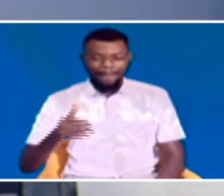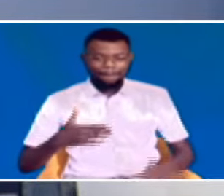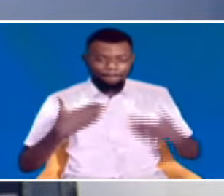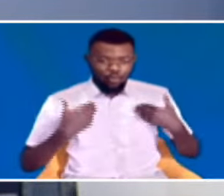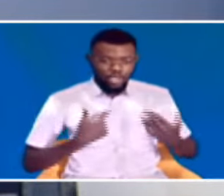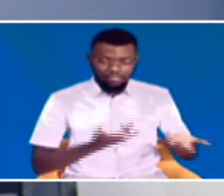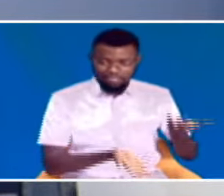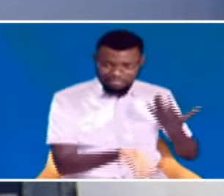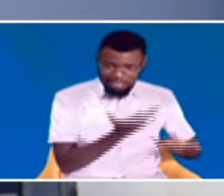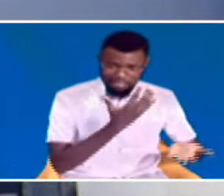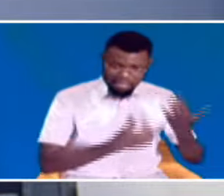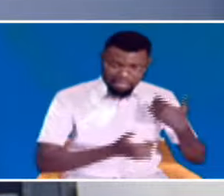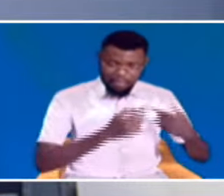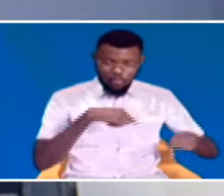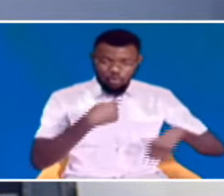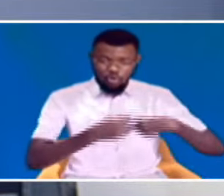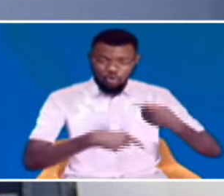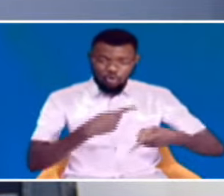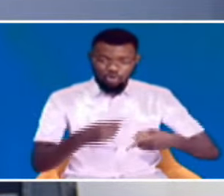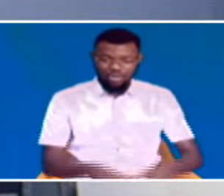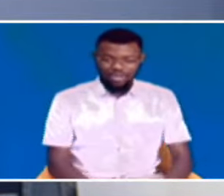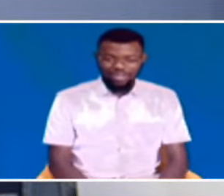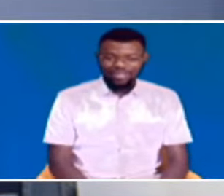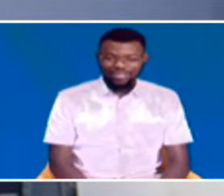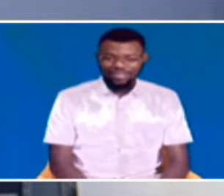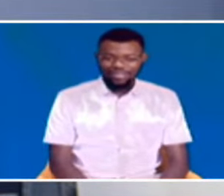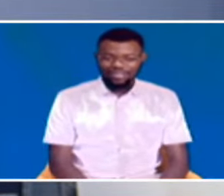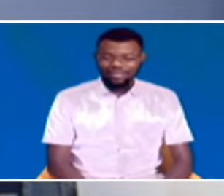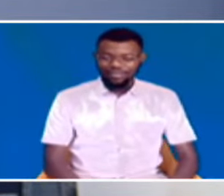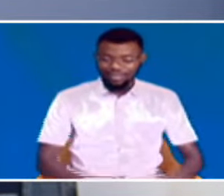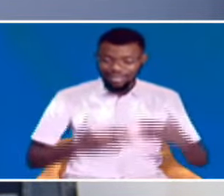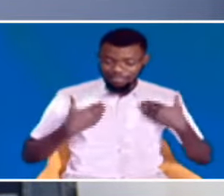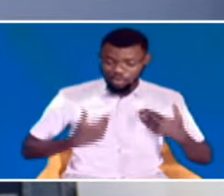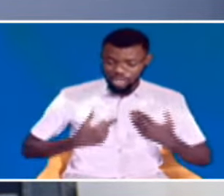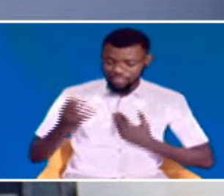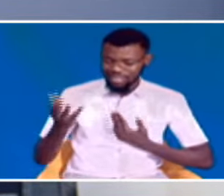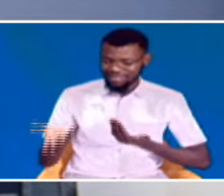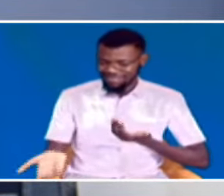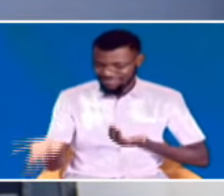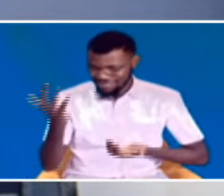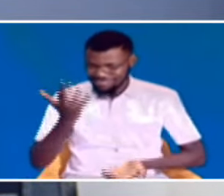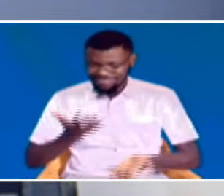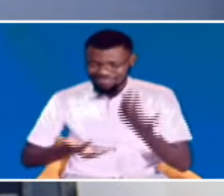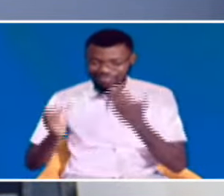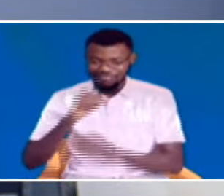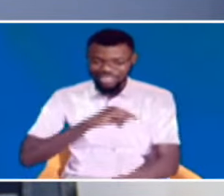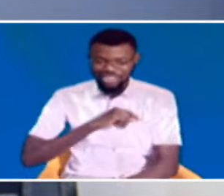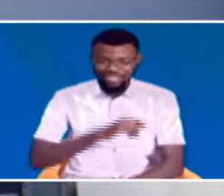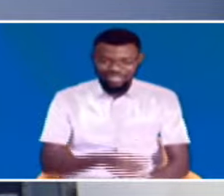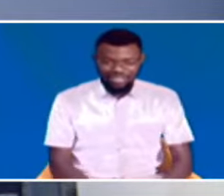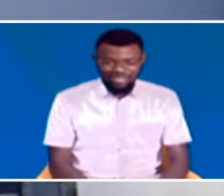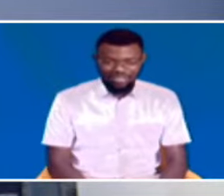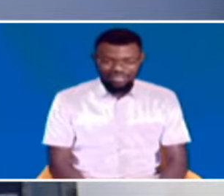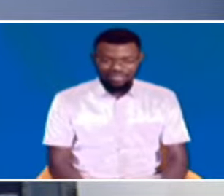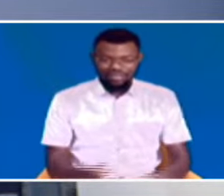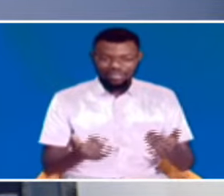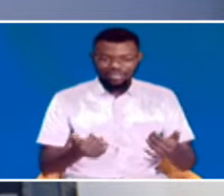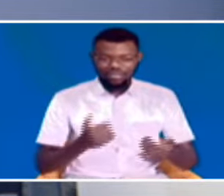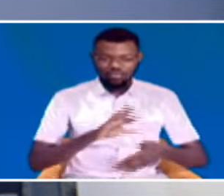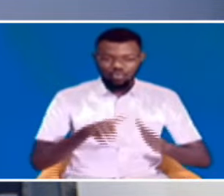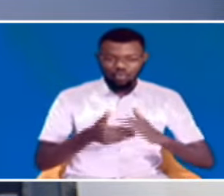5 continued for the third day running, with 3 more bodies exhumed. This brings to the